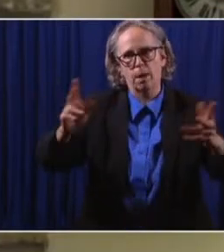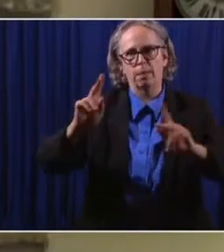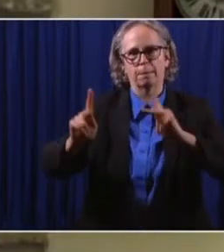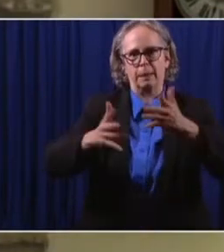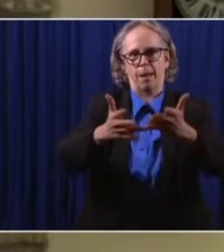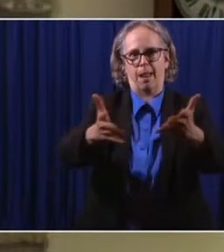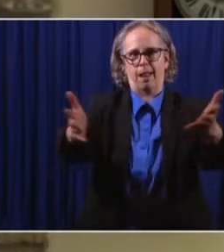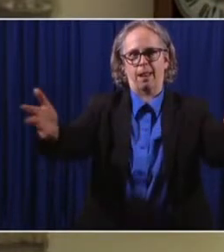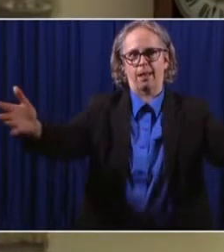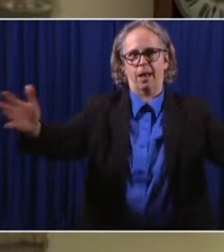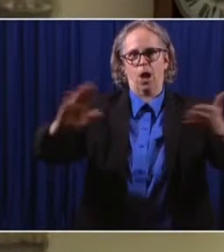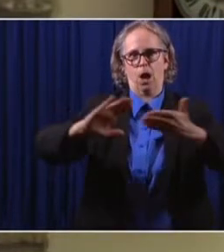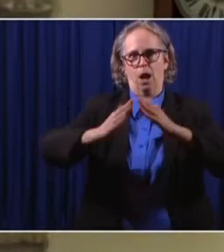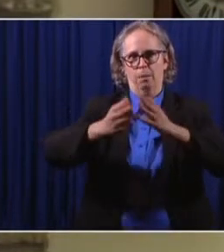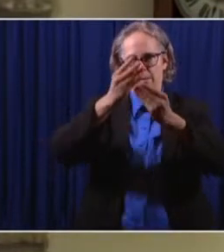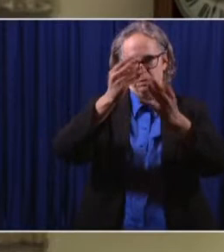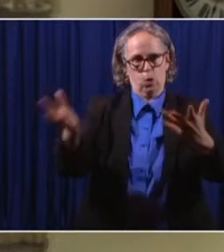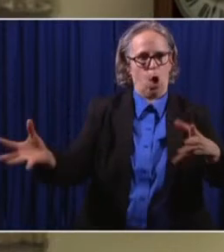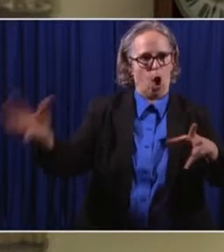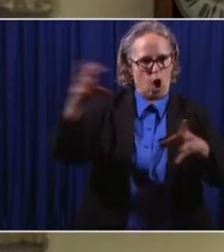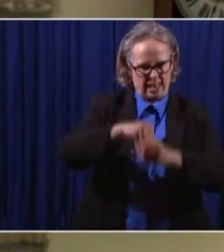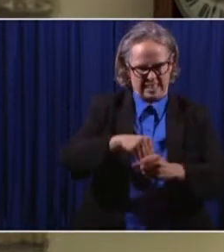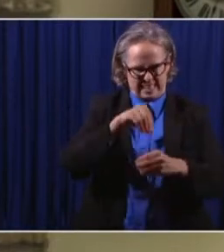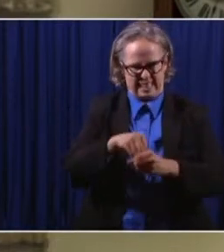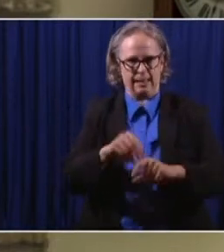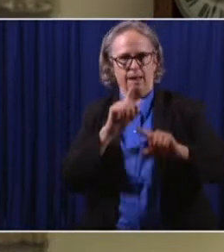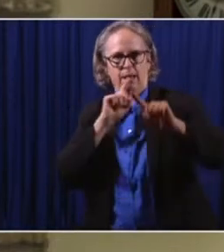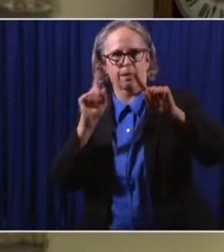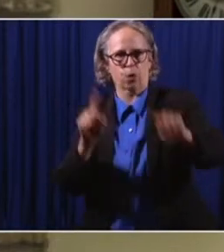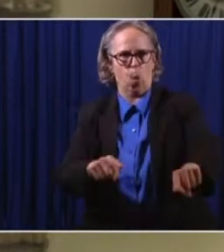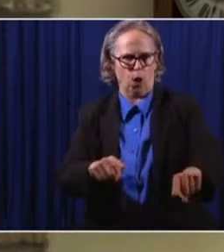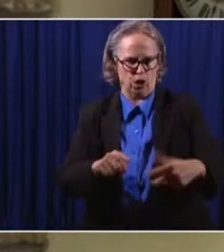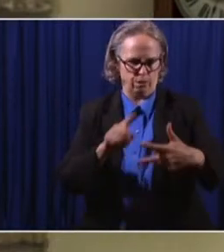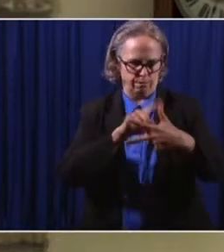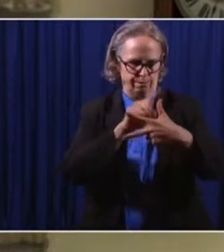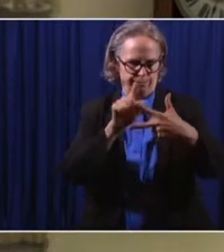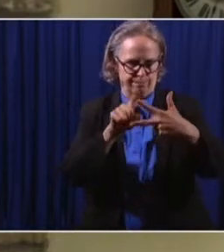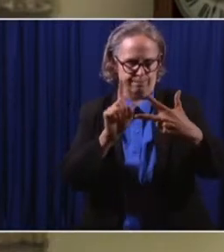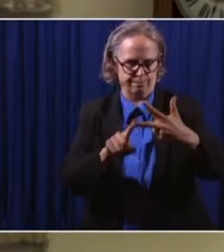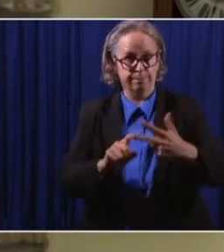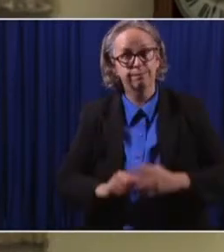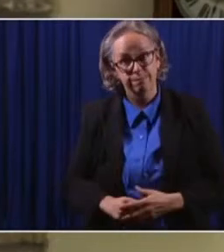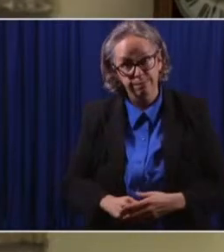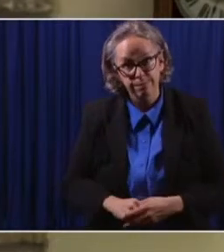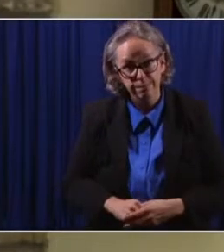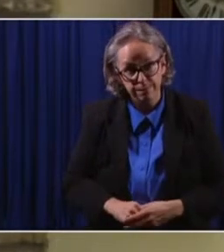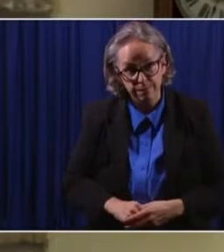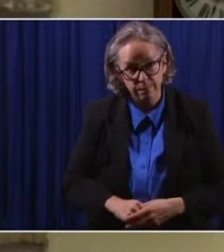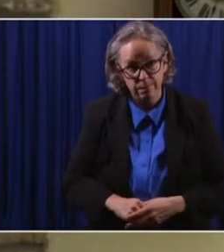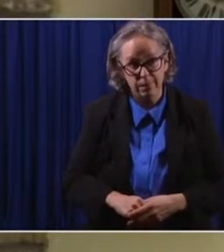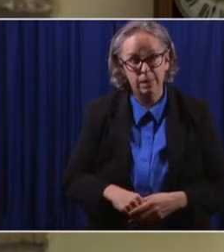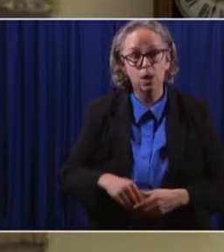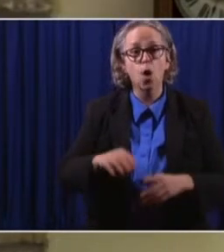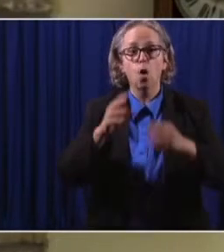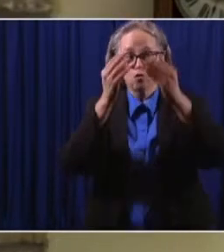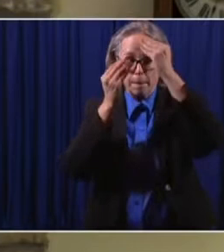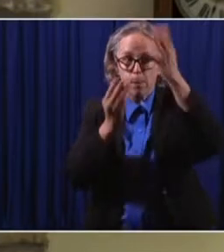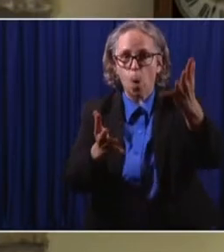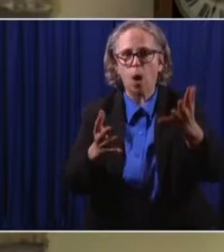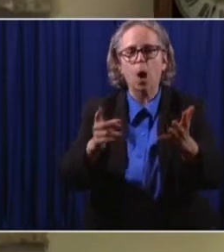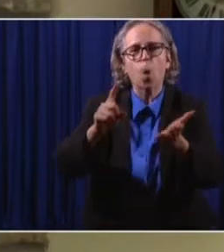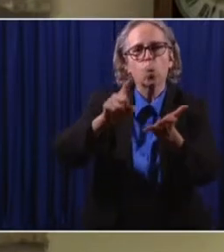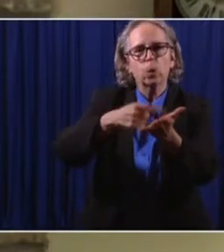by the State Health Department once a week. Our goal is to be as open and as transparent